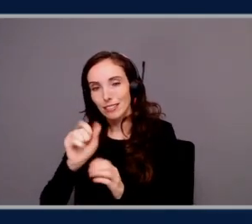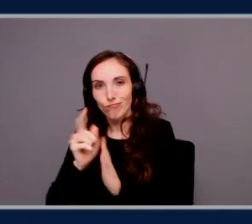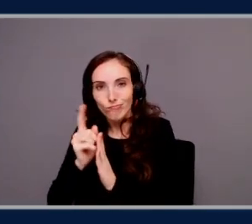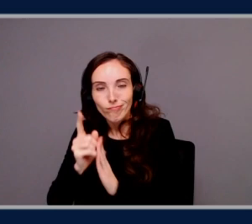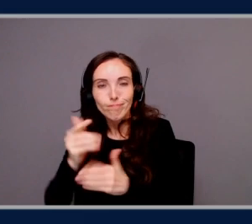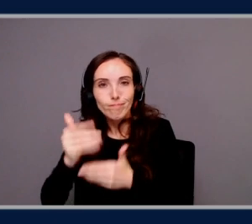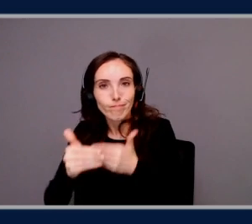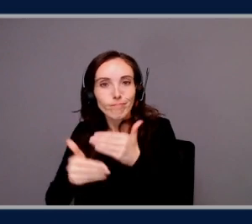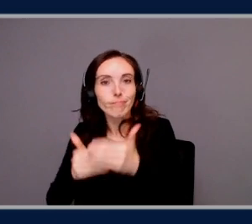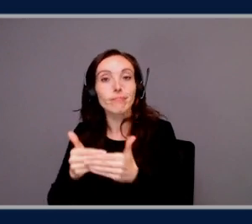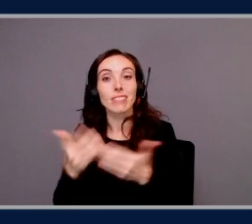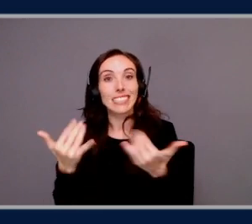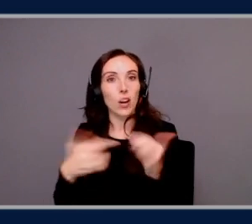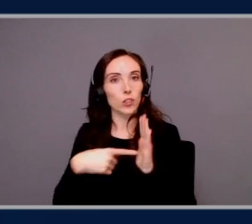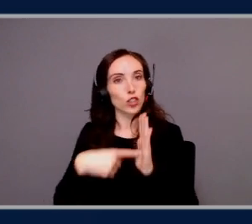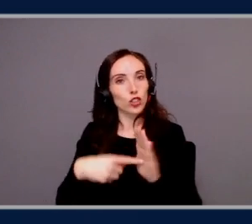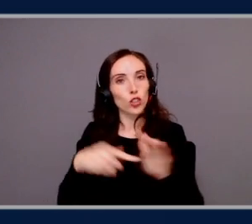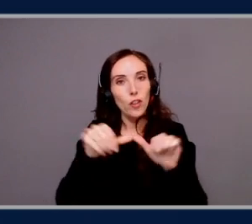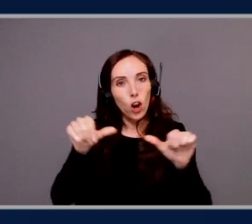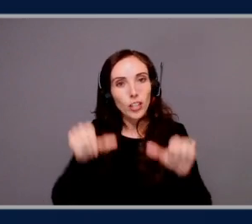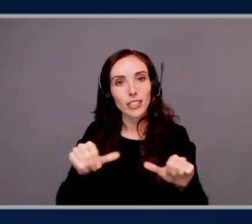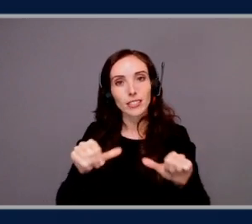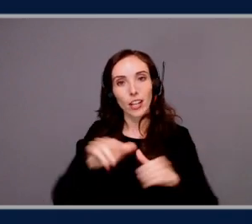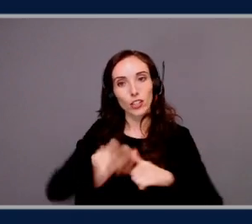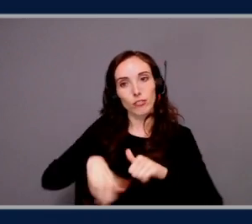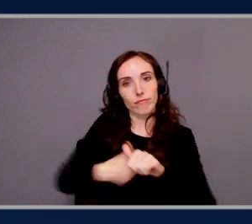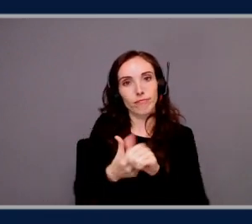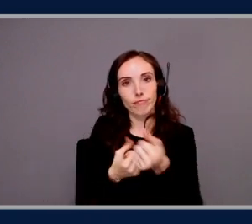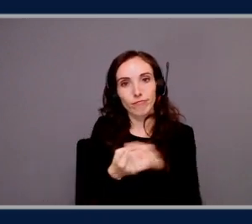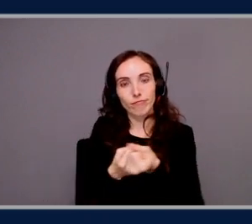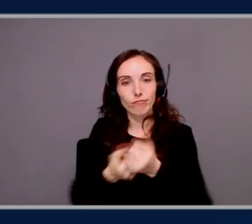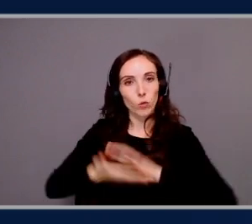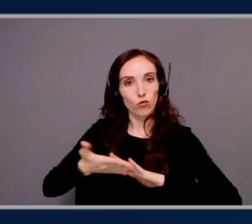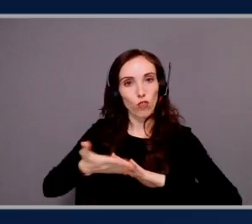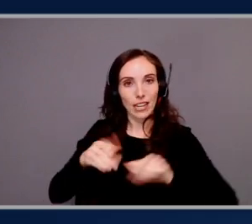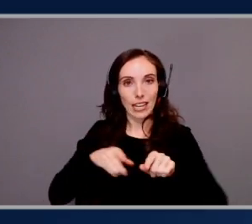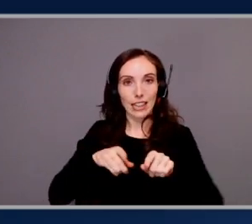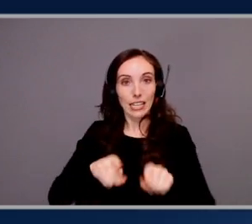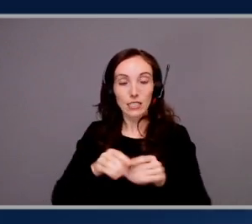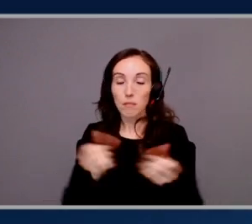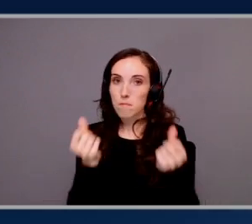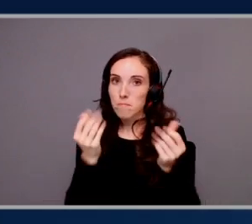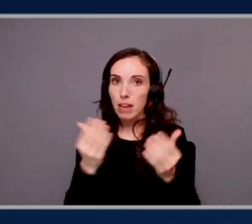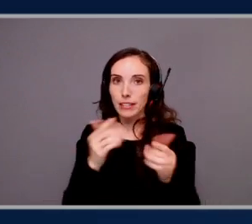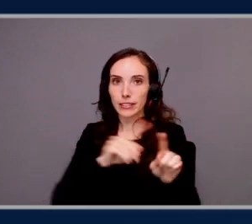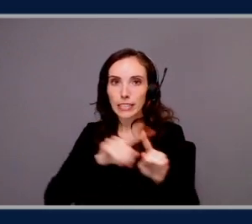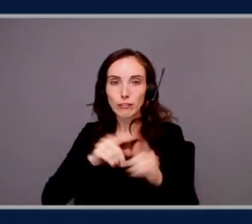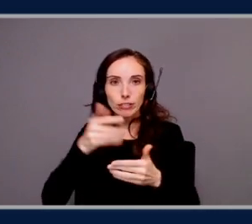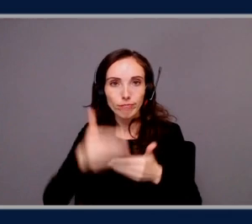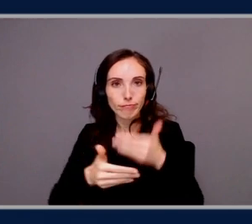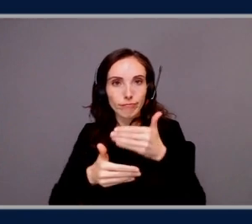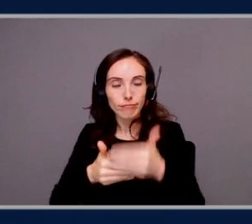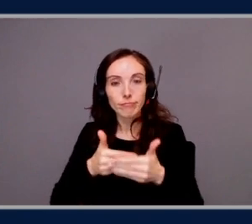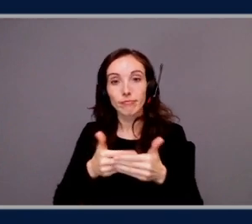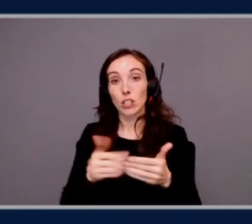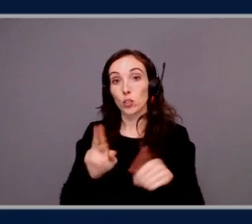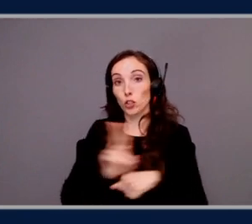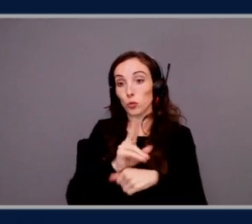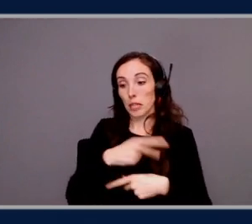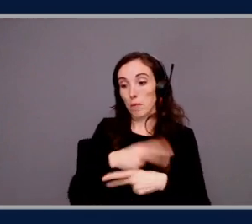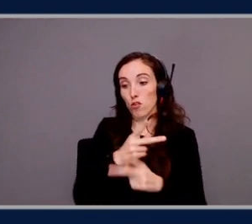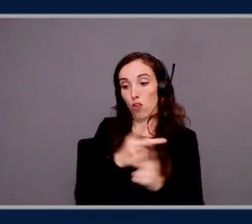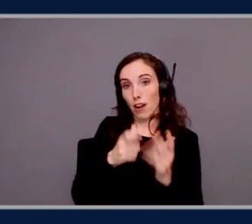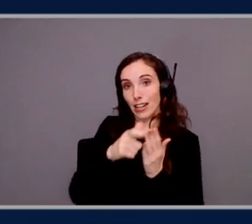just want to show some of the architecture that runs this behind the scenes, right? There's many steps here. We're taking the product catalog, so the information